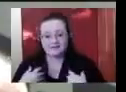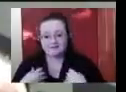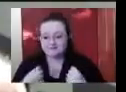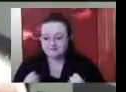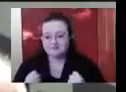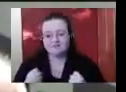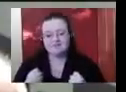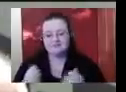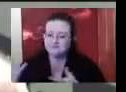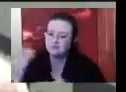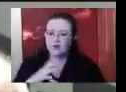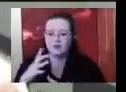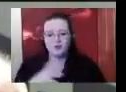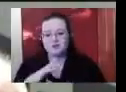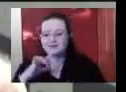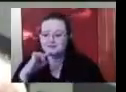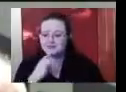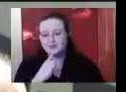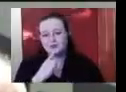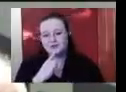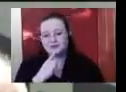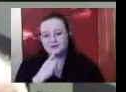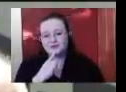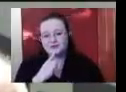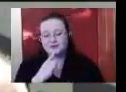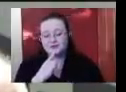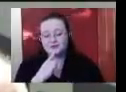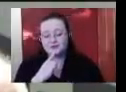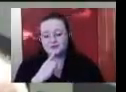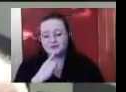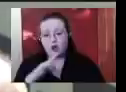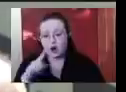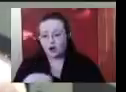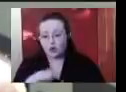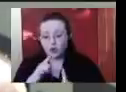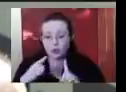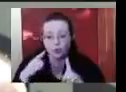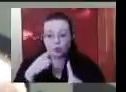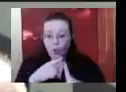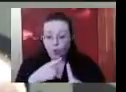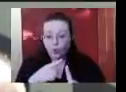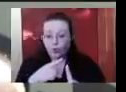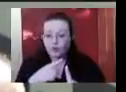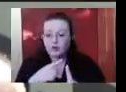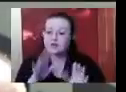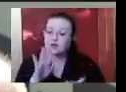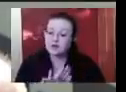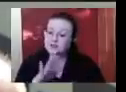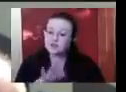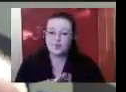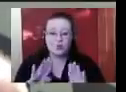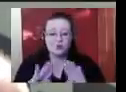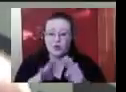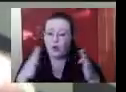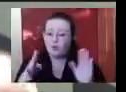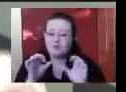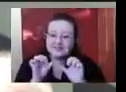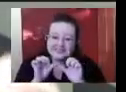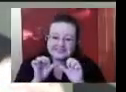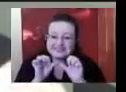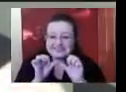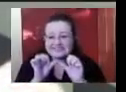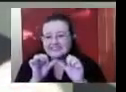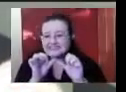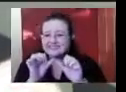to keep some of these measures in place. Our goal is to keep schools open for as long as possible.